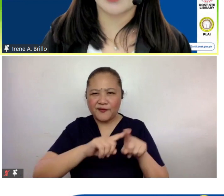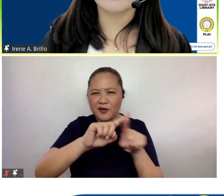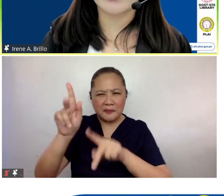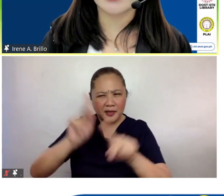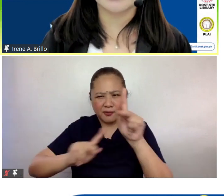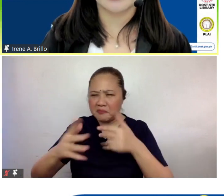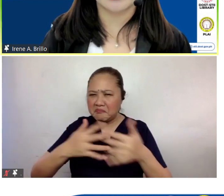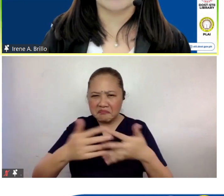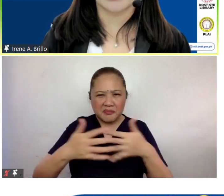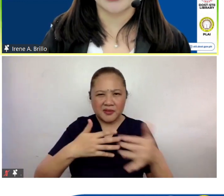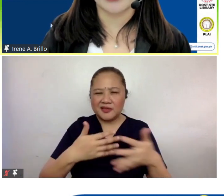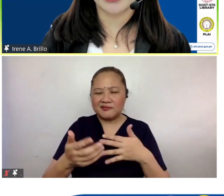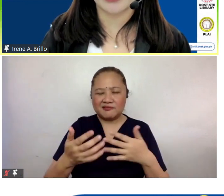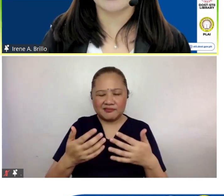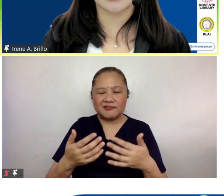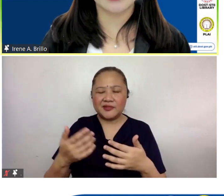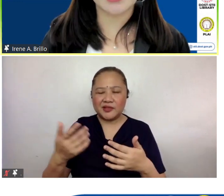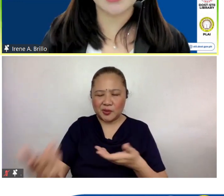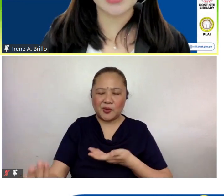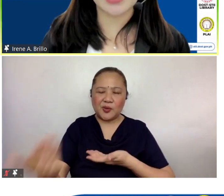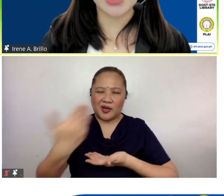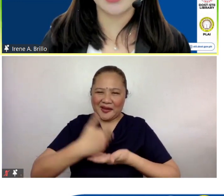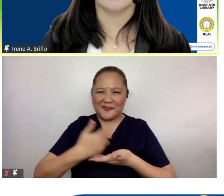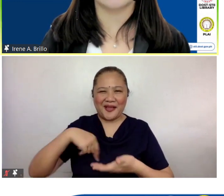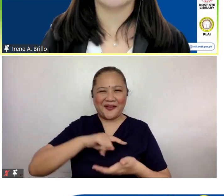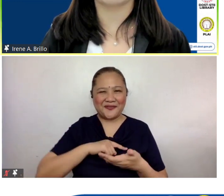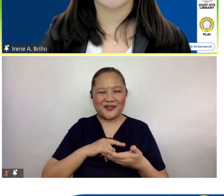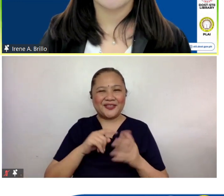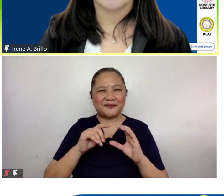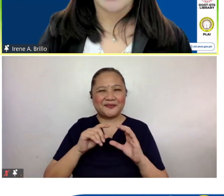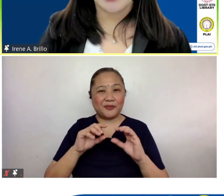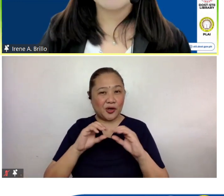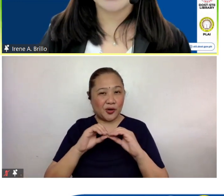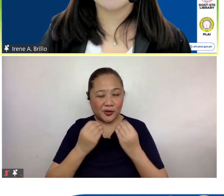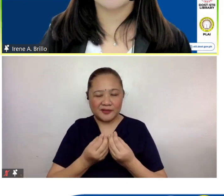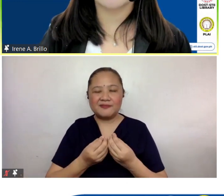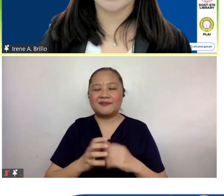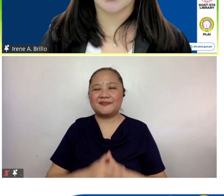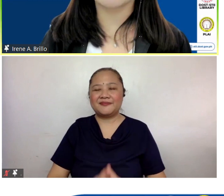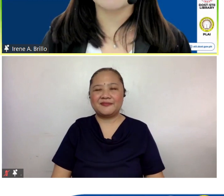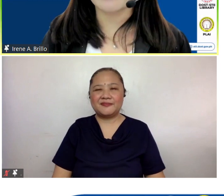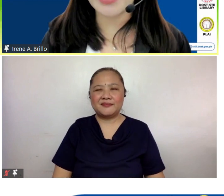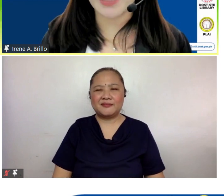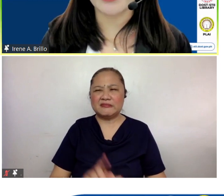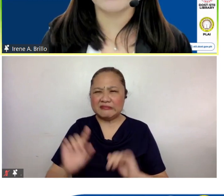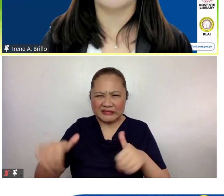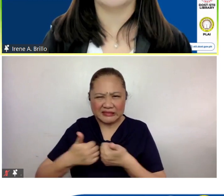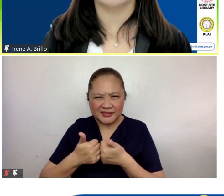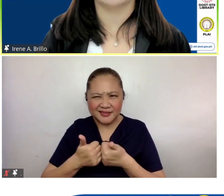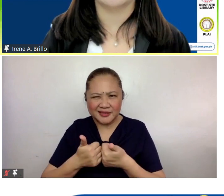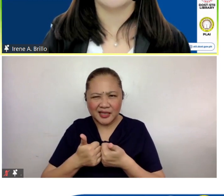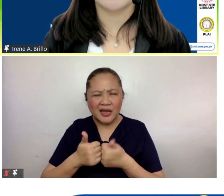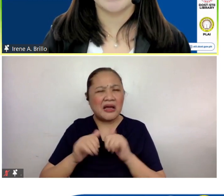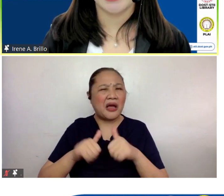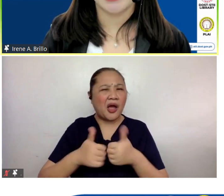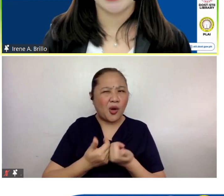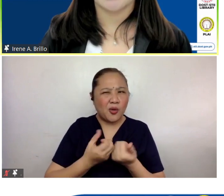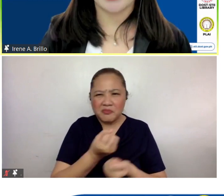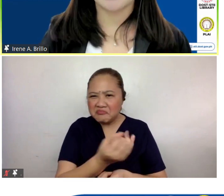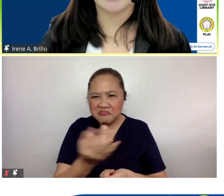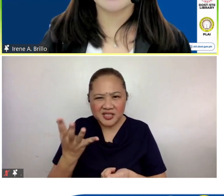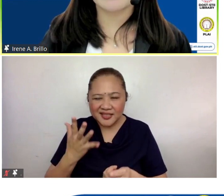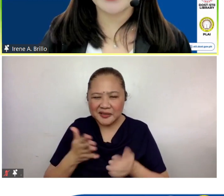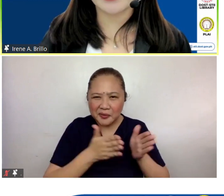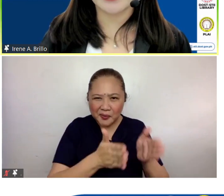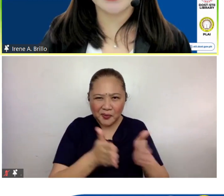to our institutions. So this is the challenge. How many roads have we paved?